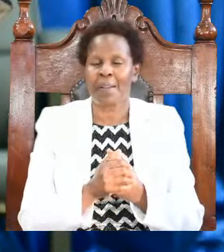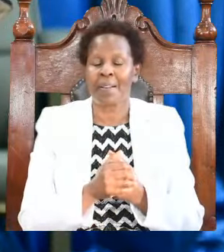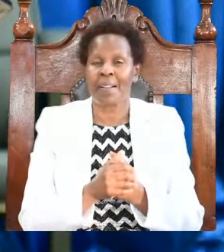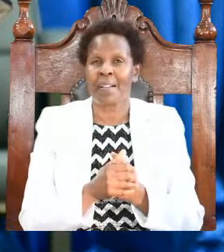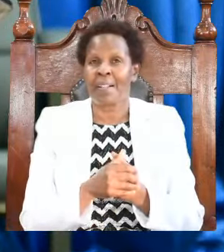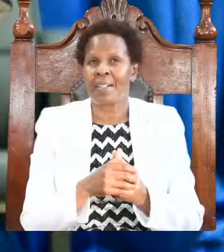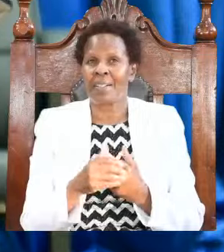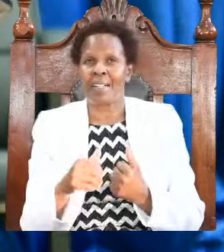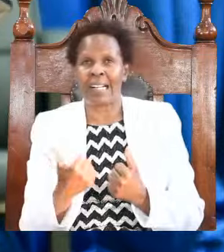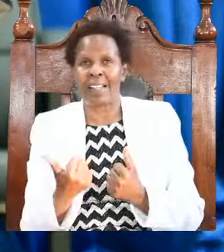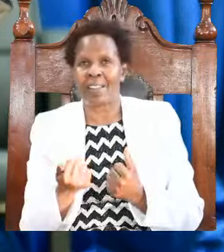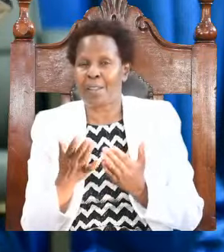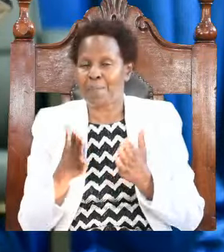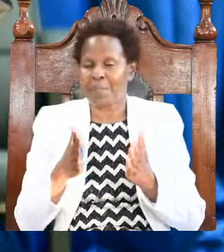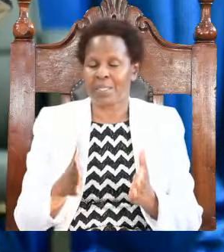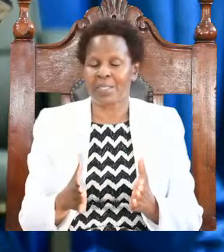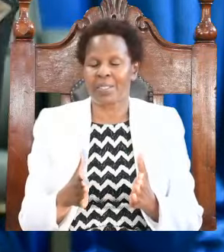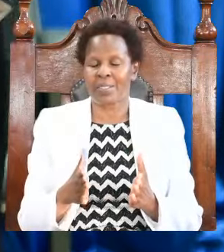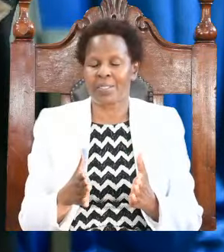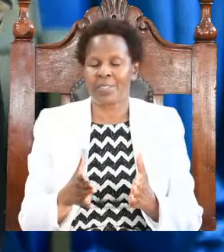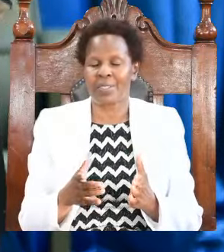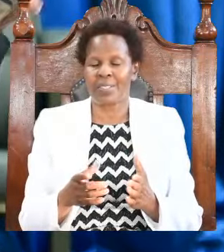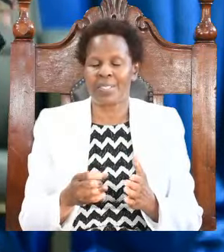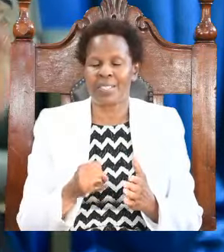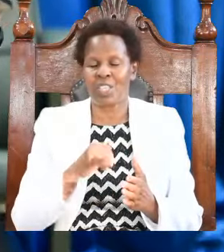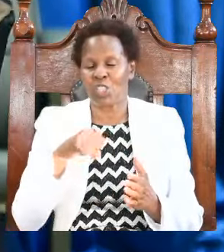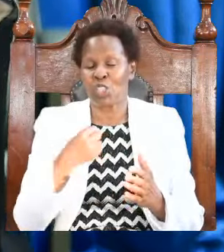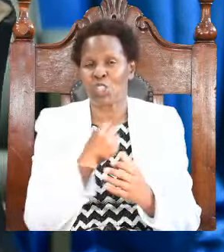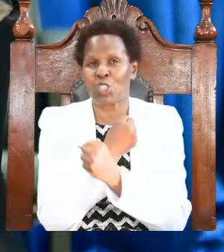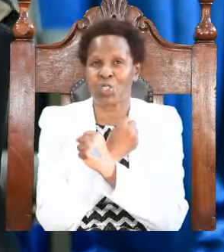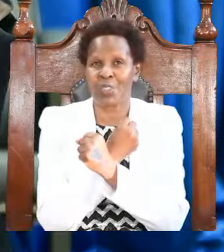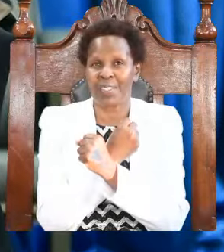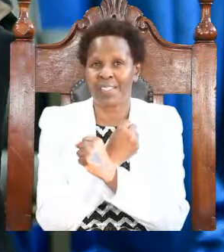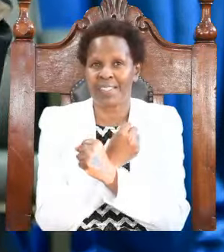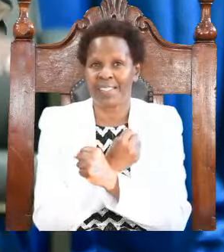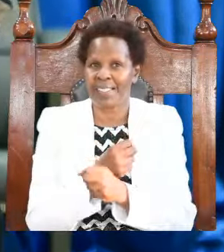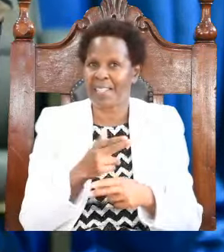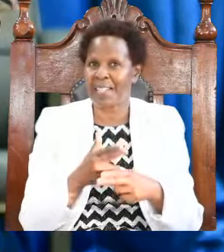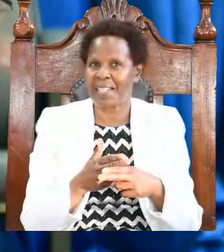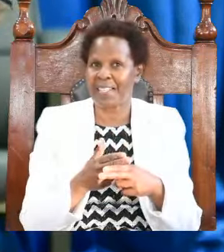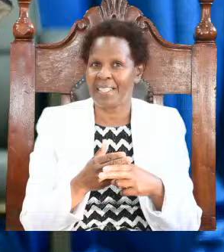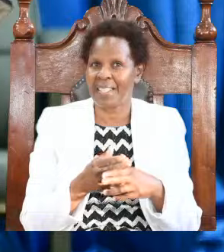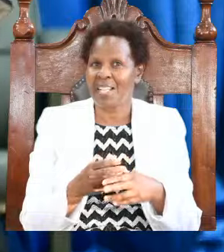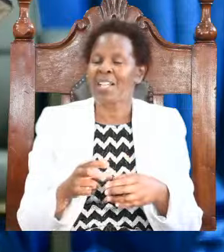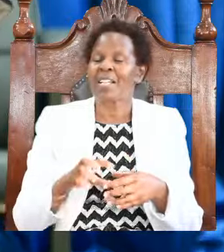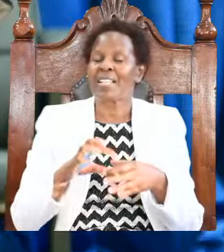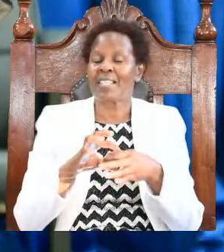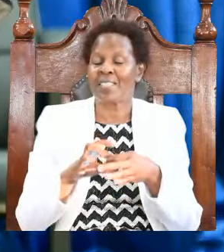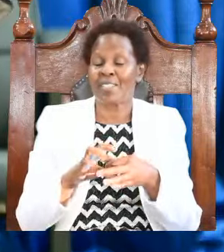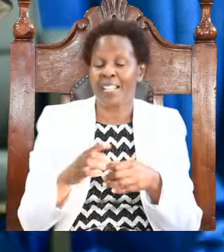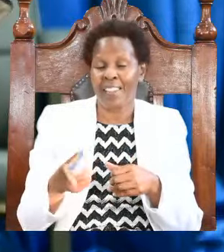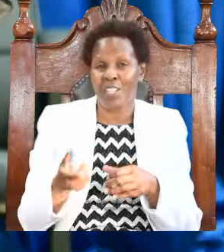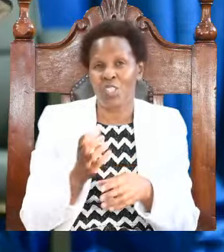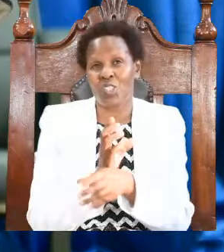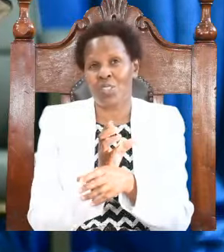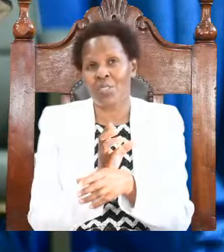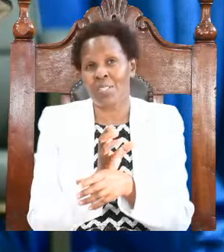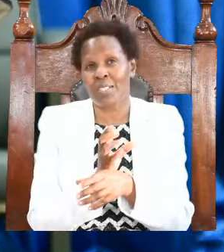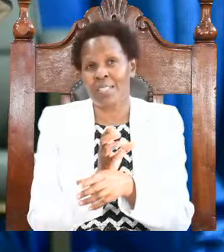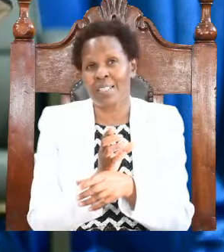maybe I can call this other person John for the purposes of this service. So John joins this church. And